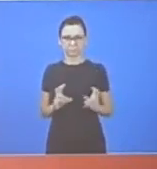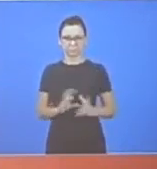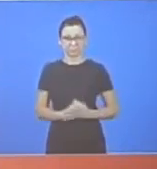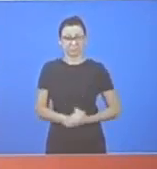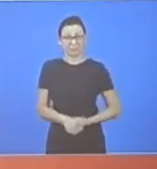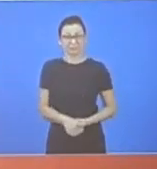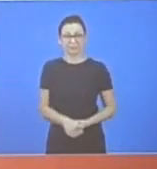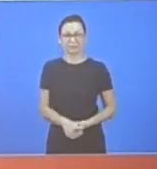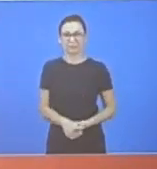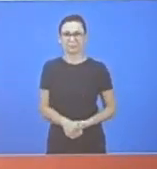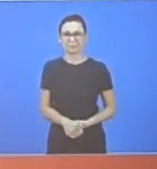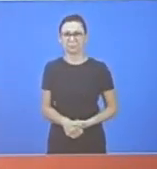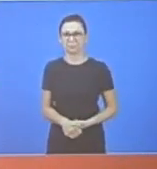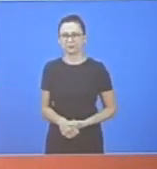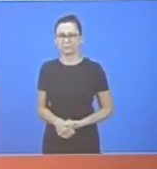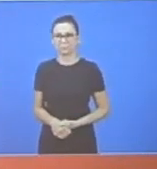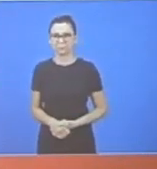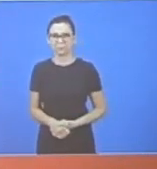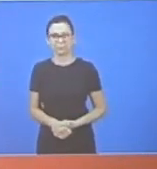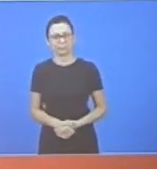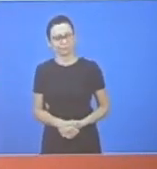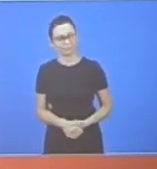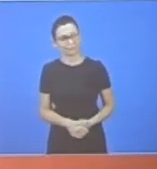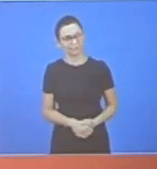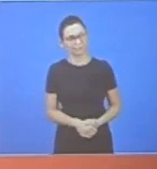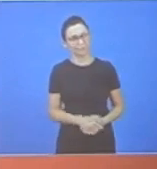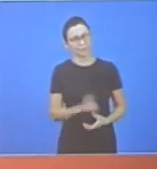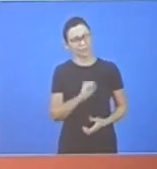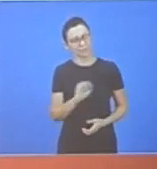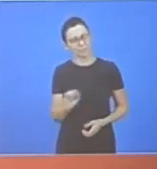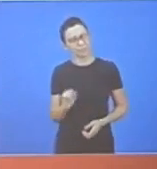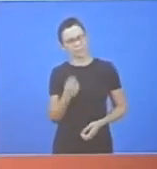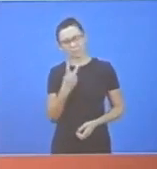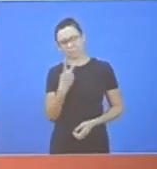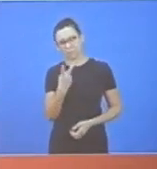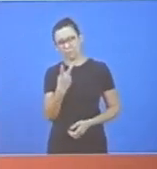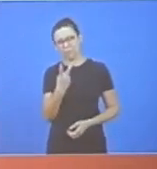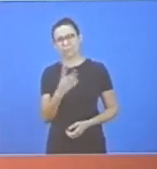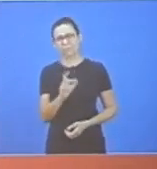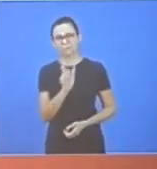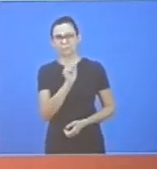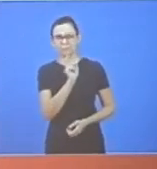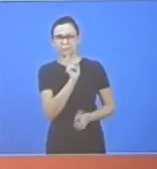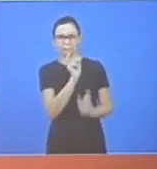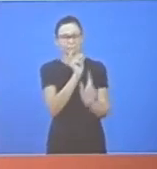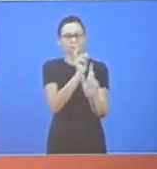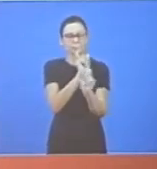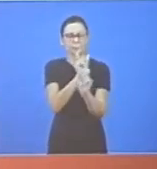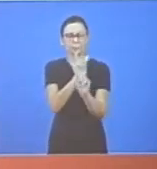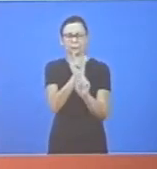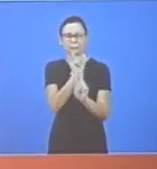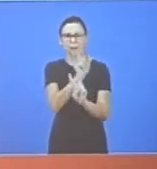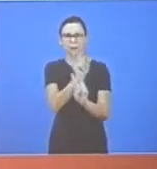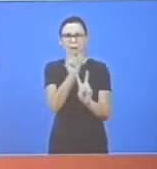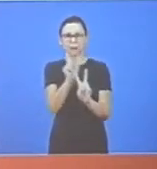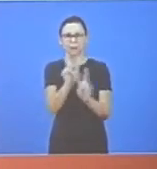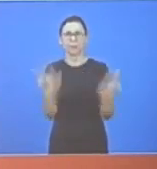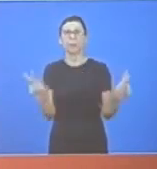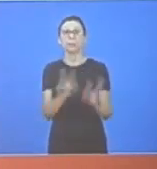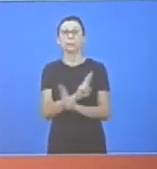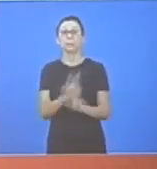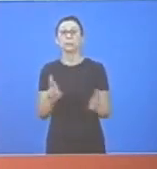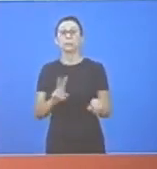to find out in a blind way. The blindfold way. How are you going to say